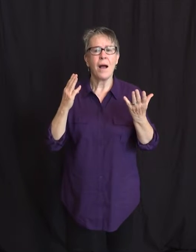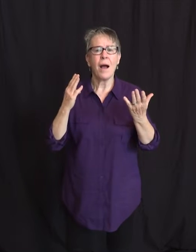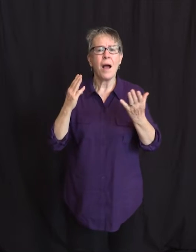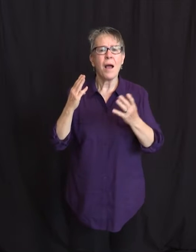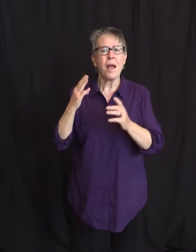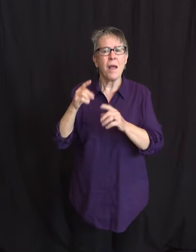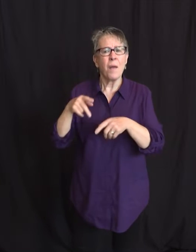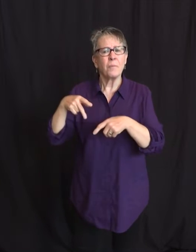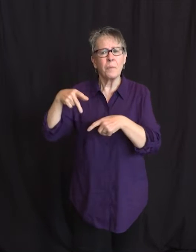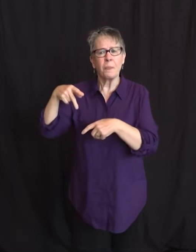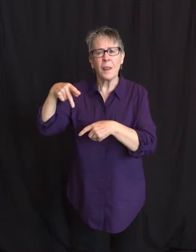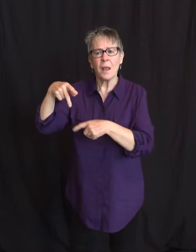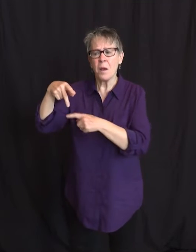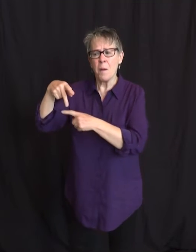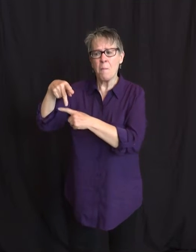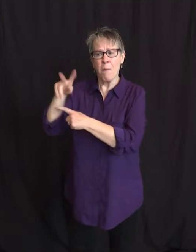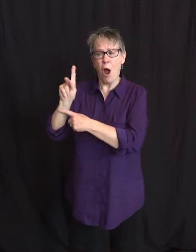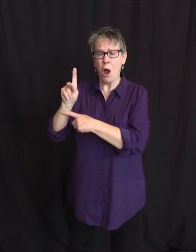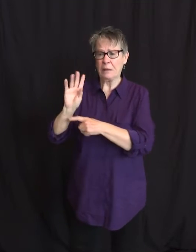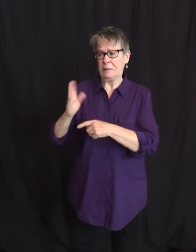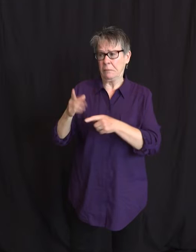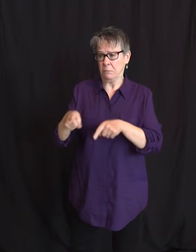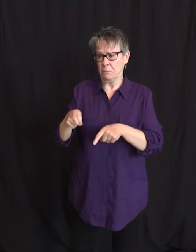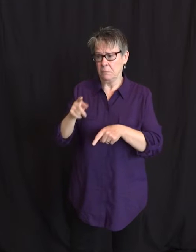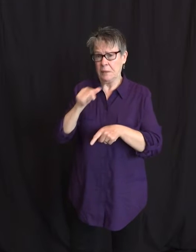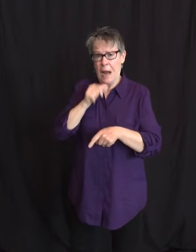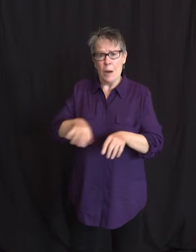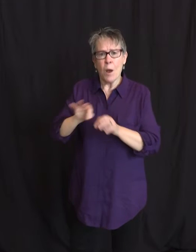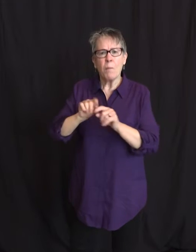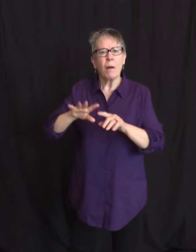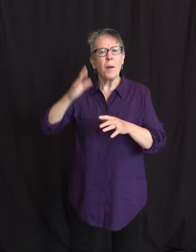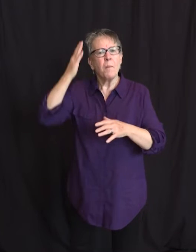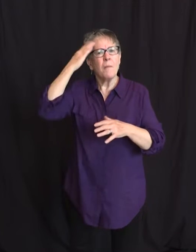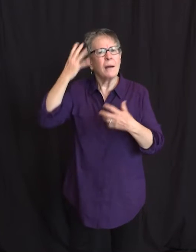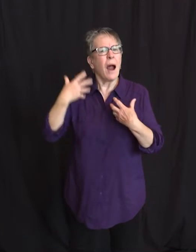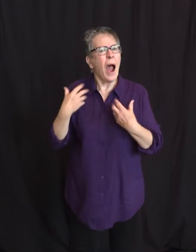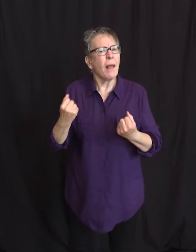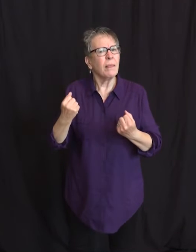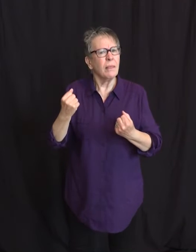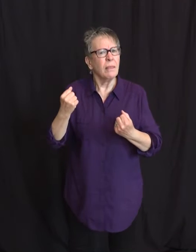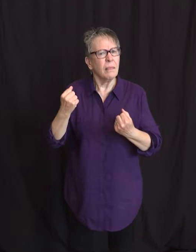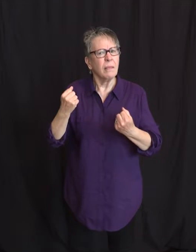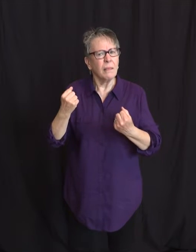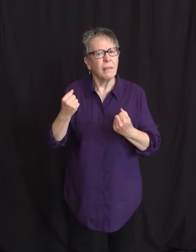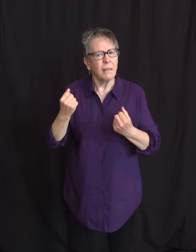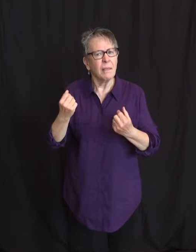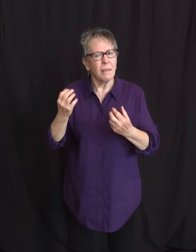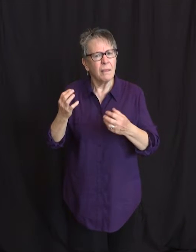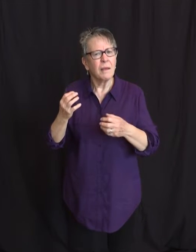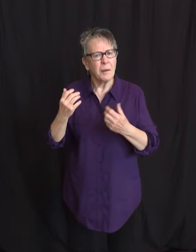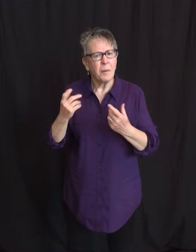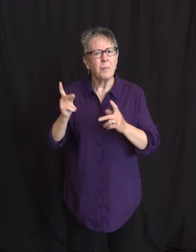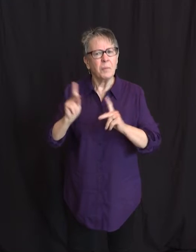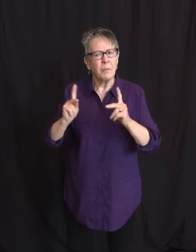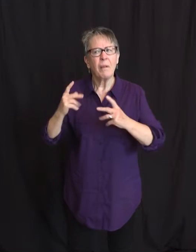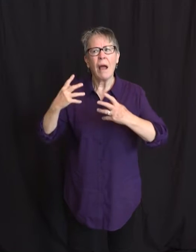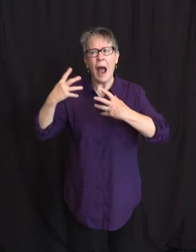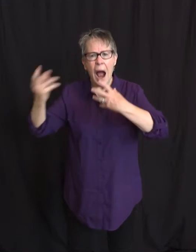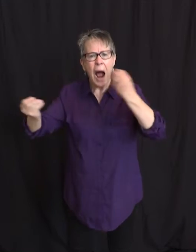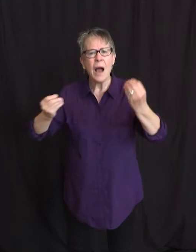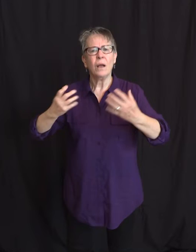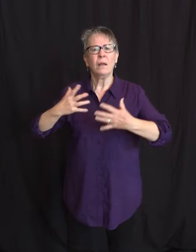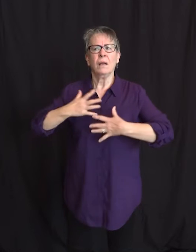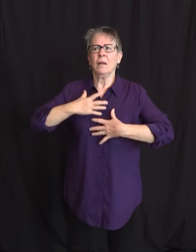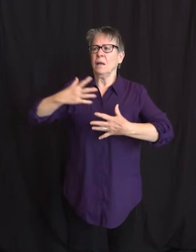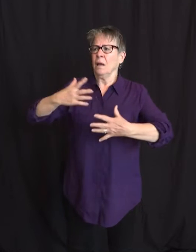respect that, but it's got to be done the right way. With that, I believe we are testing in